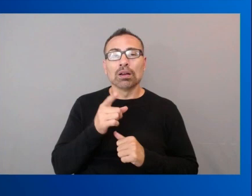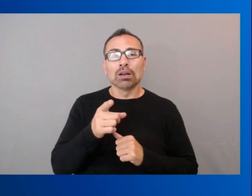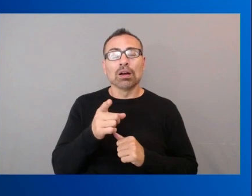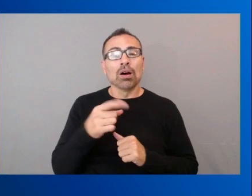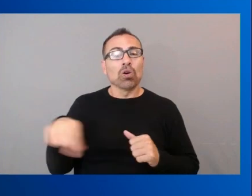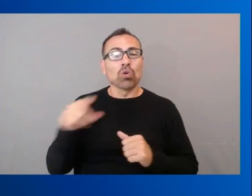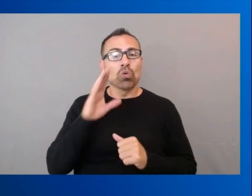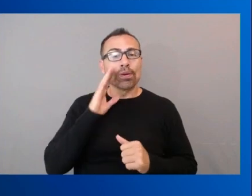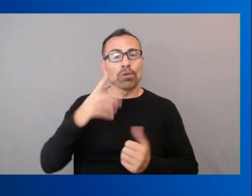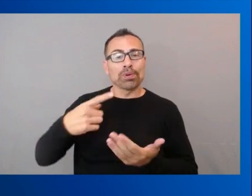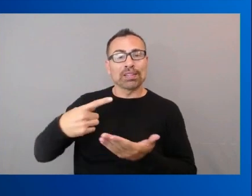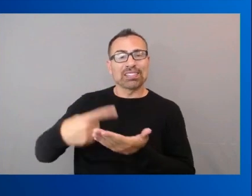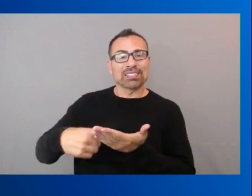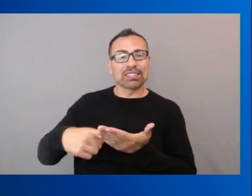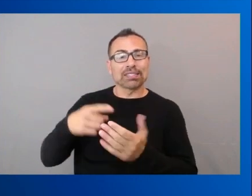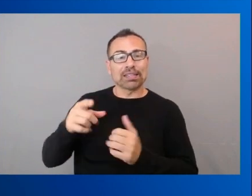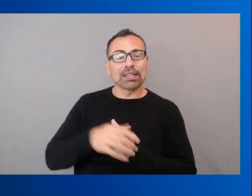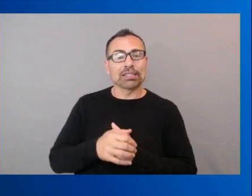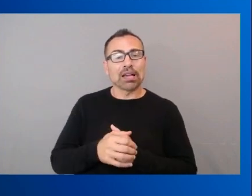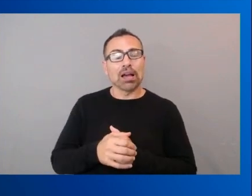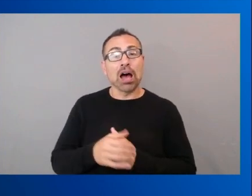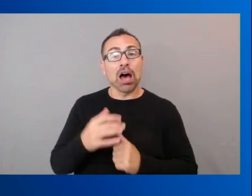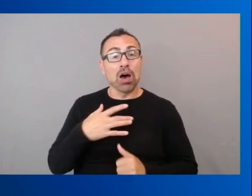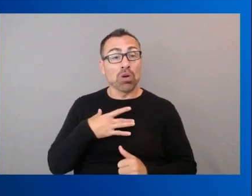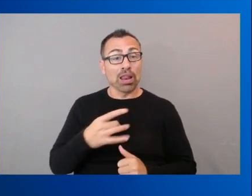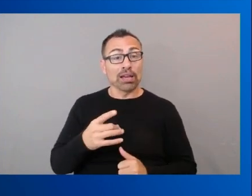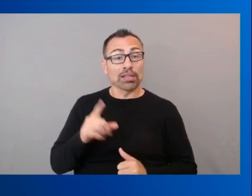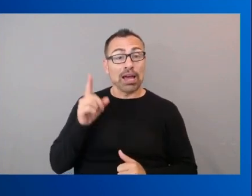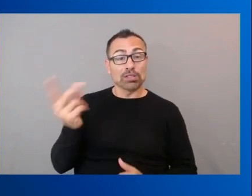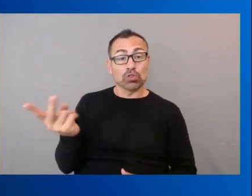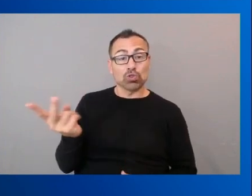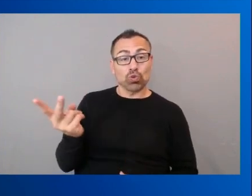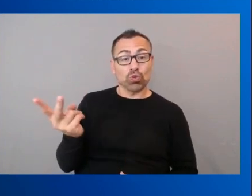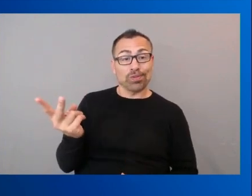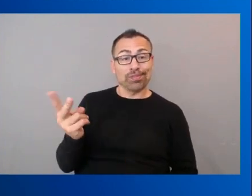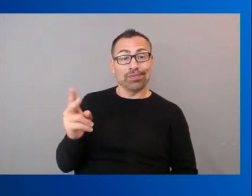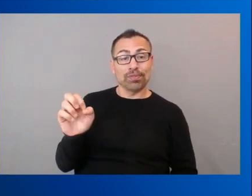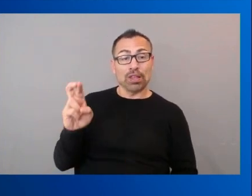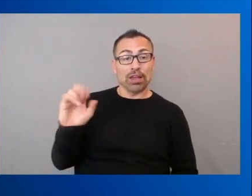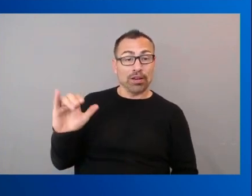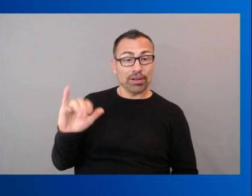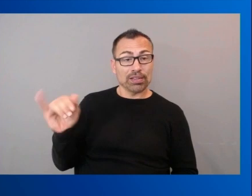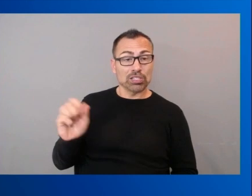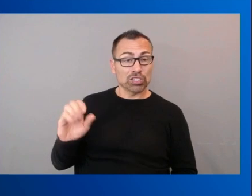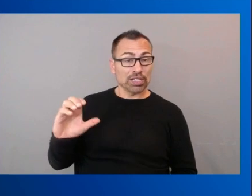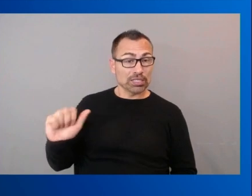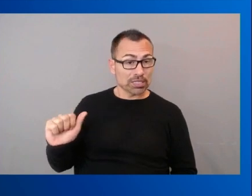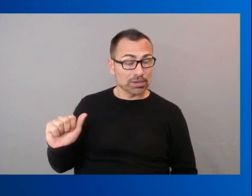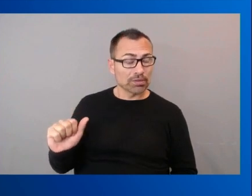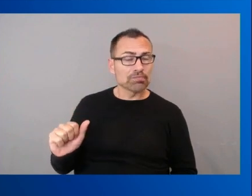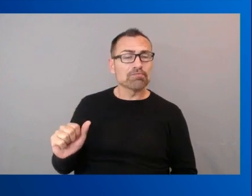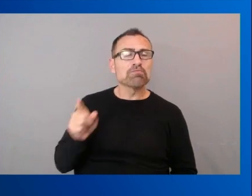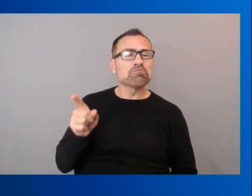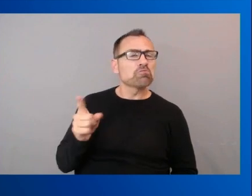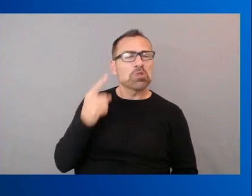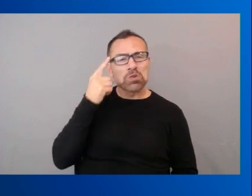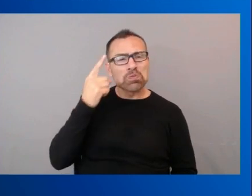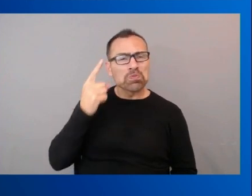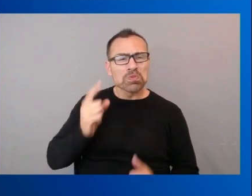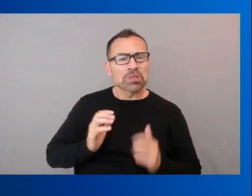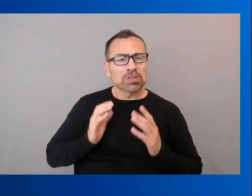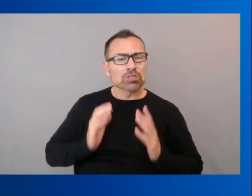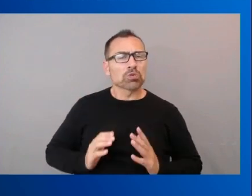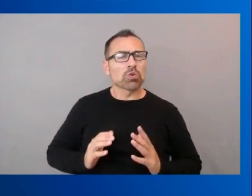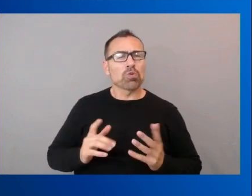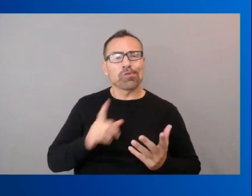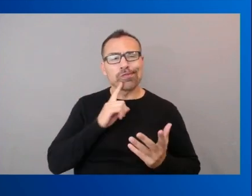about this. And what I'd like to ask Eric and Jessica here too is about what do you think as a consumer, what are the trade-offs